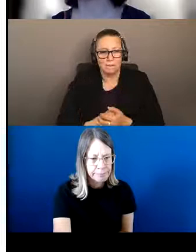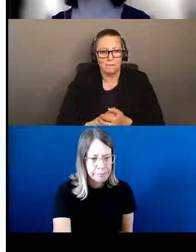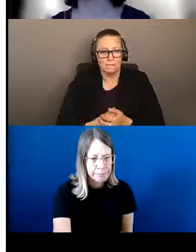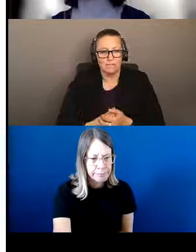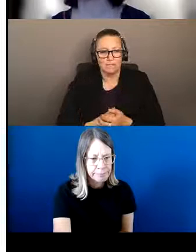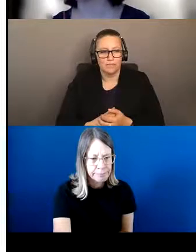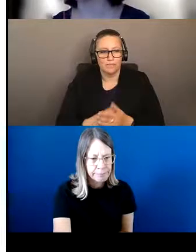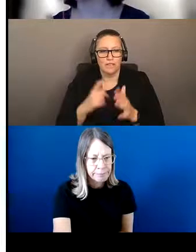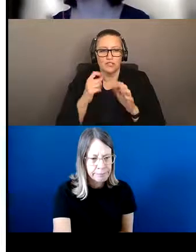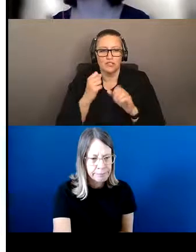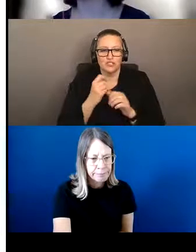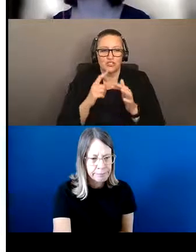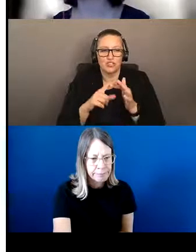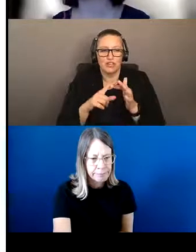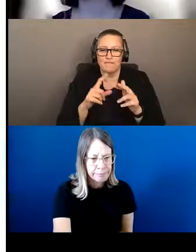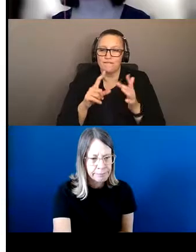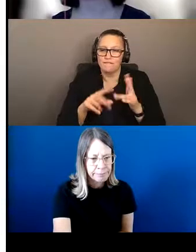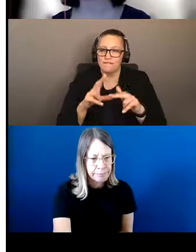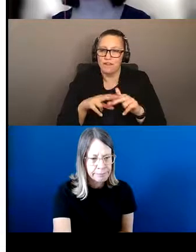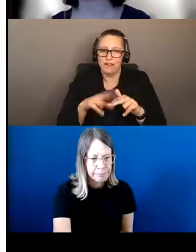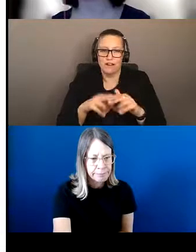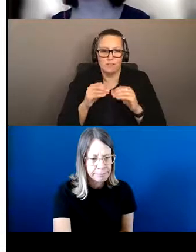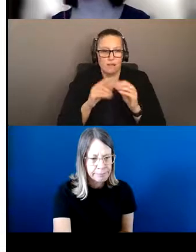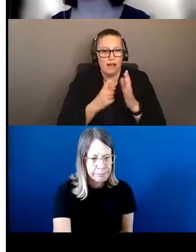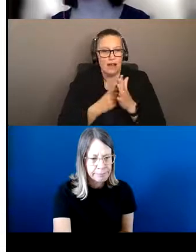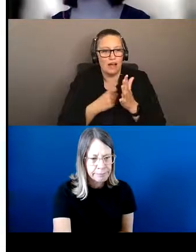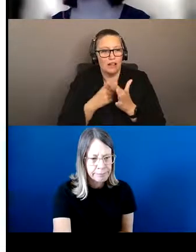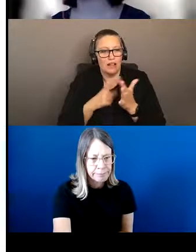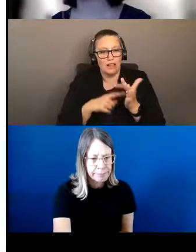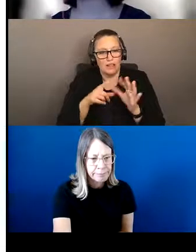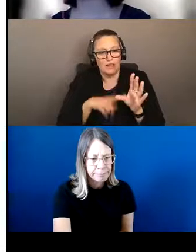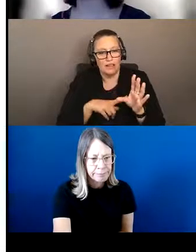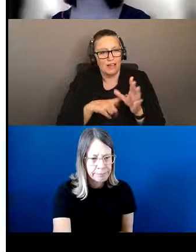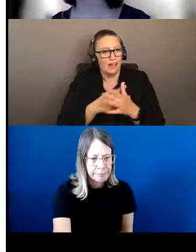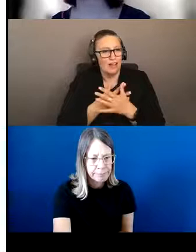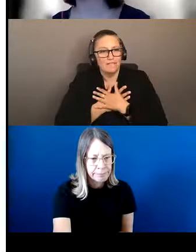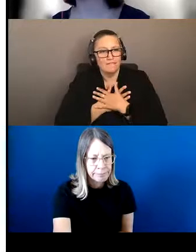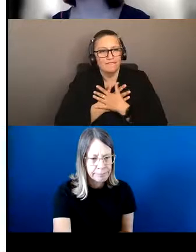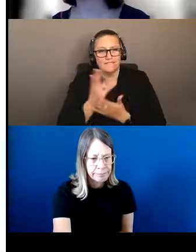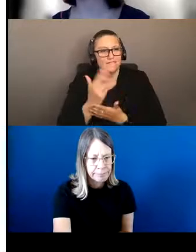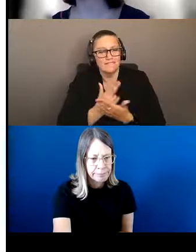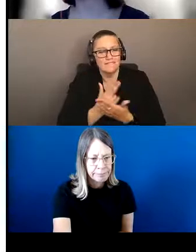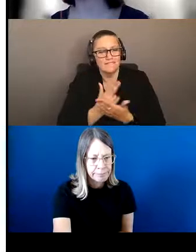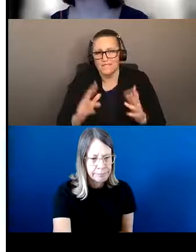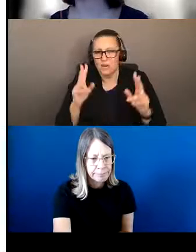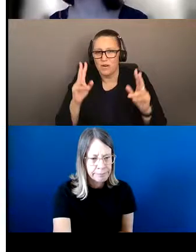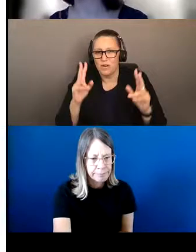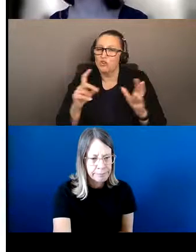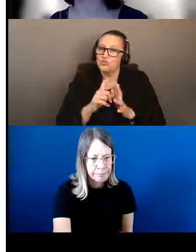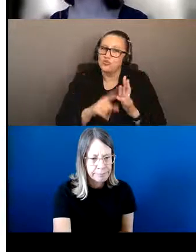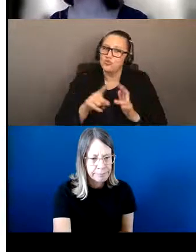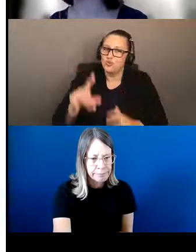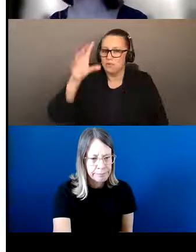and gardener, Jeff Barkley, titled, Do You Remember My Love?, which is constructed out of an amazing conglomeration